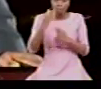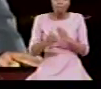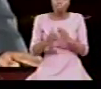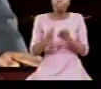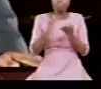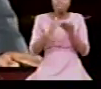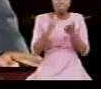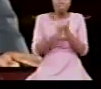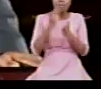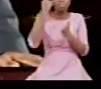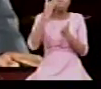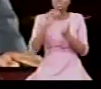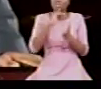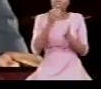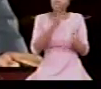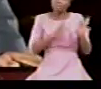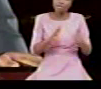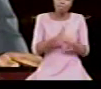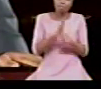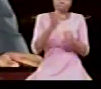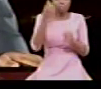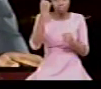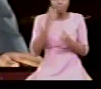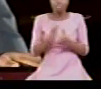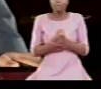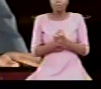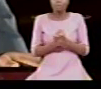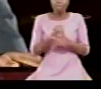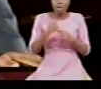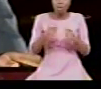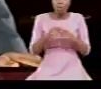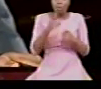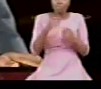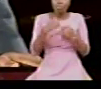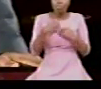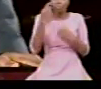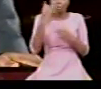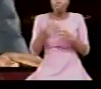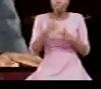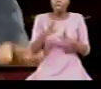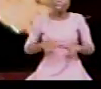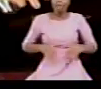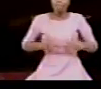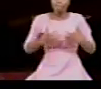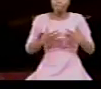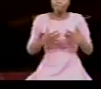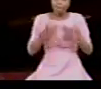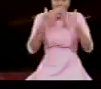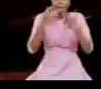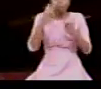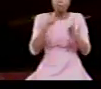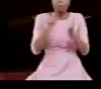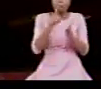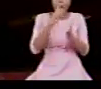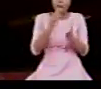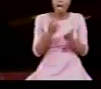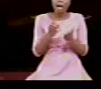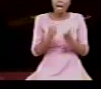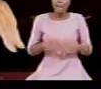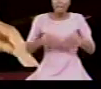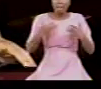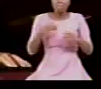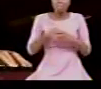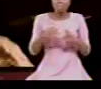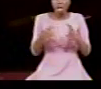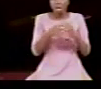God. He's a merciful God. Thank God you are alive. Suppose you have died. Thank God you are dying. Maybe you are in America,